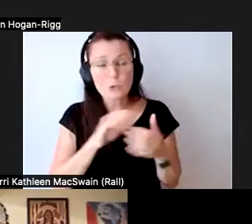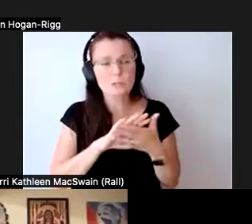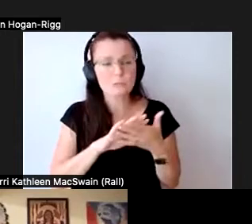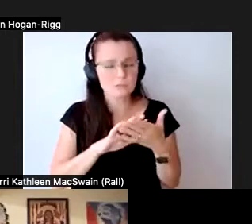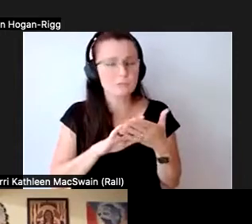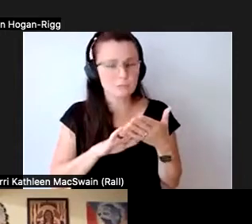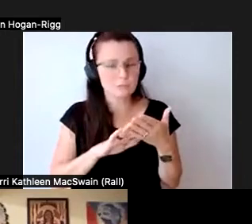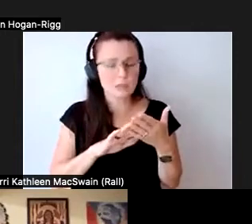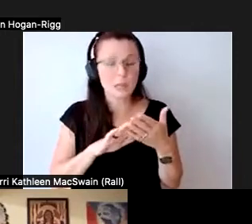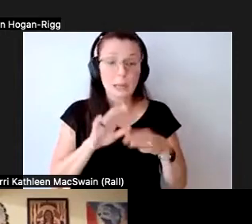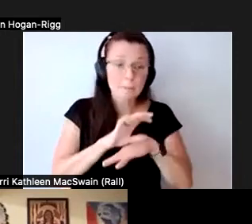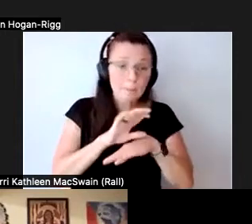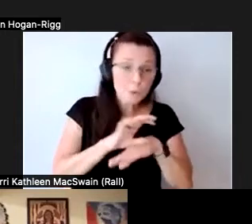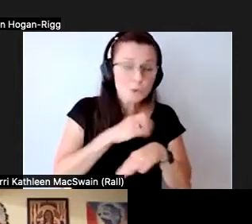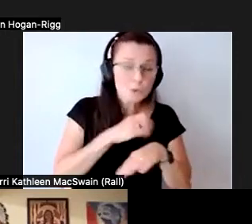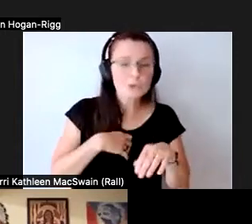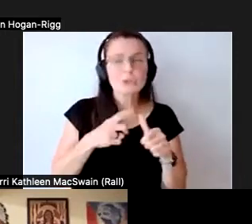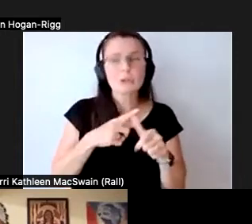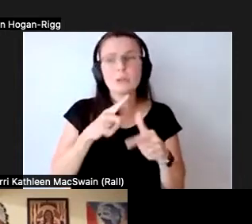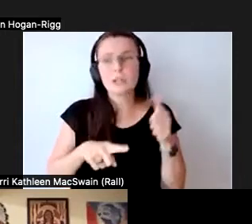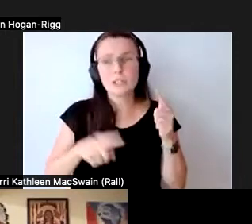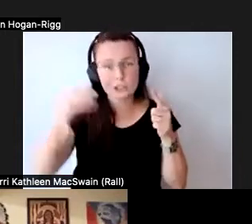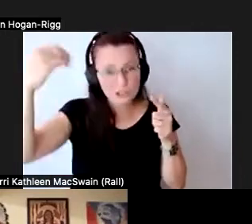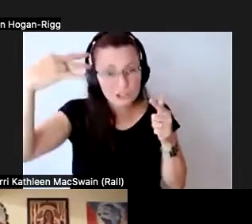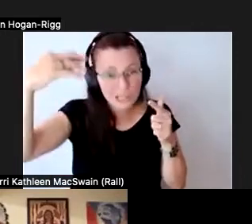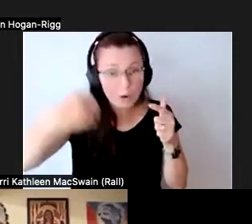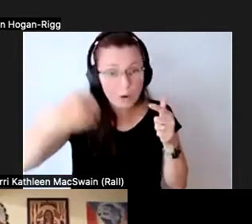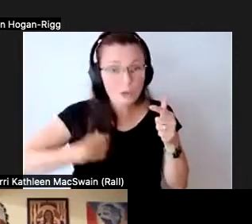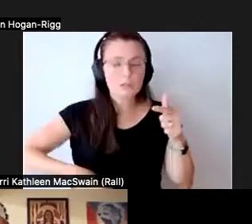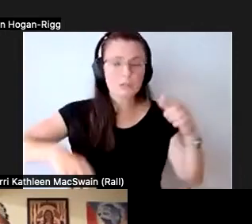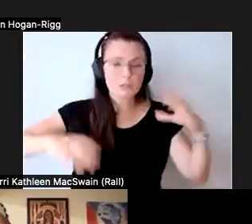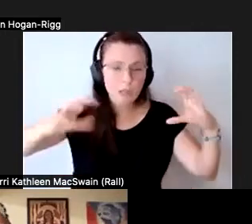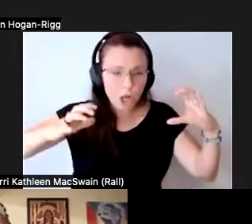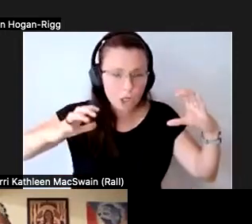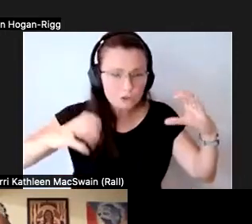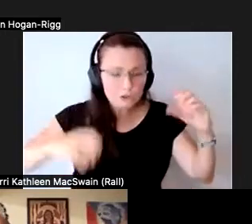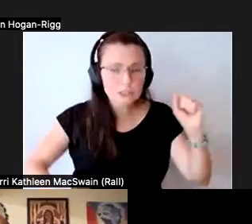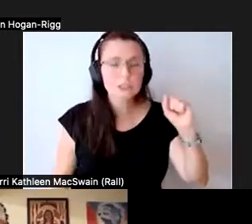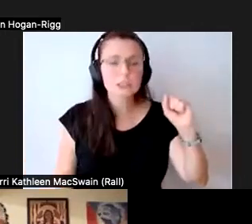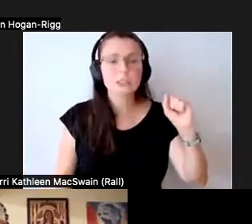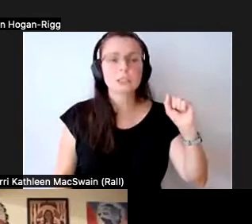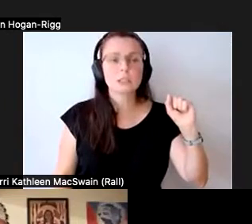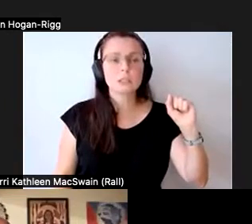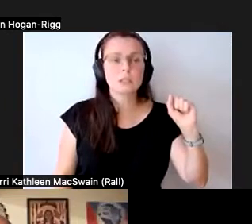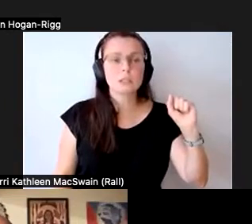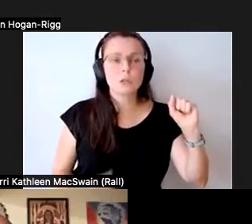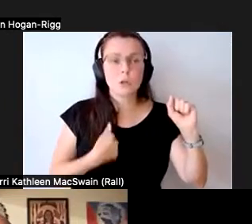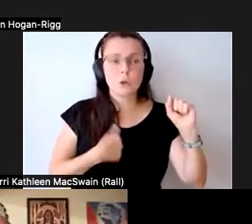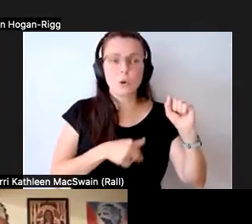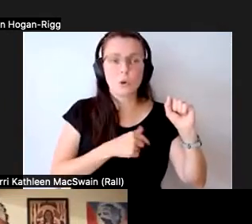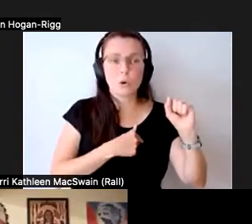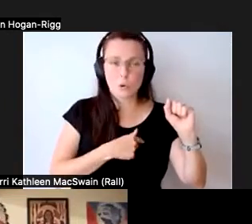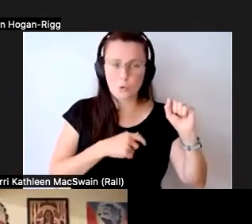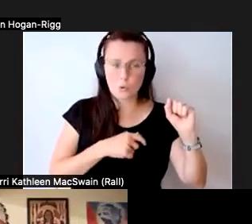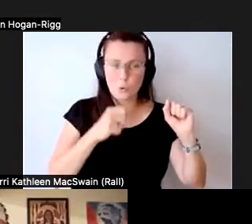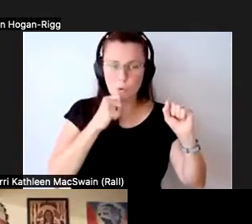to computers, showers and laundry. We will not shower them, but we will do their laundry.